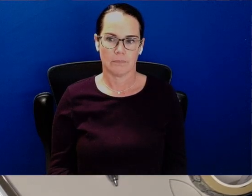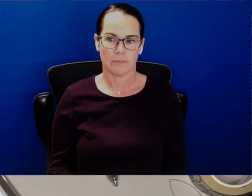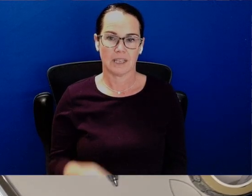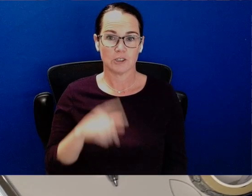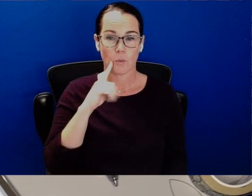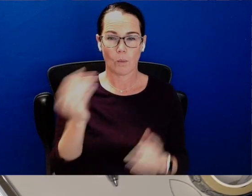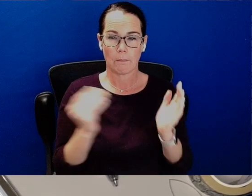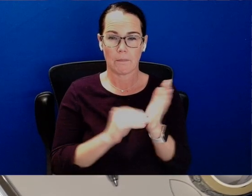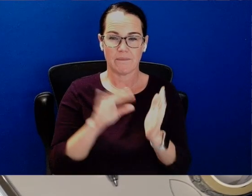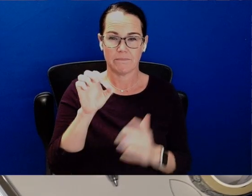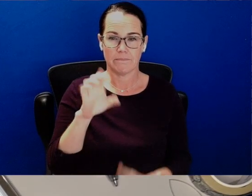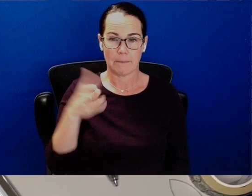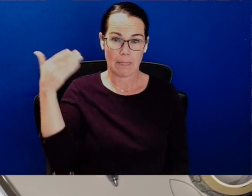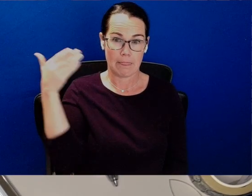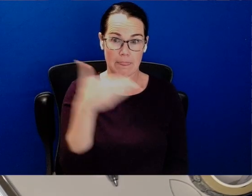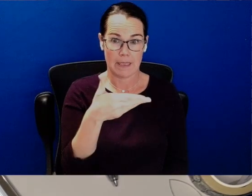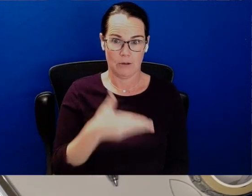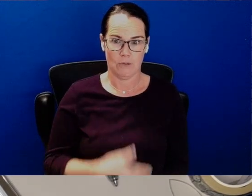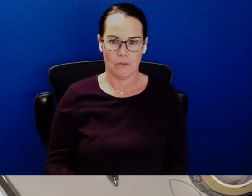February right there,